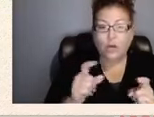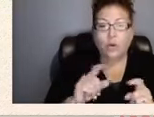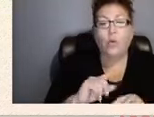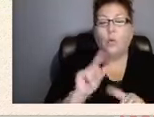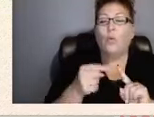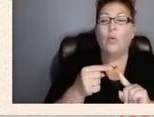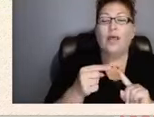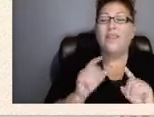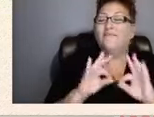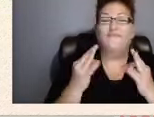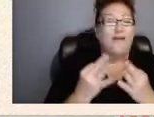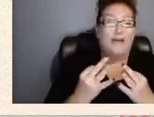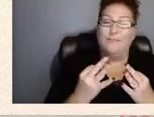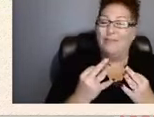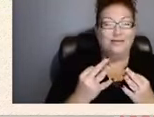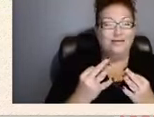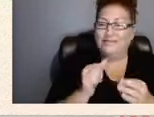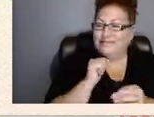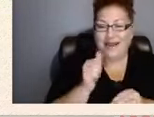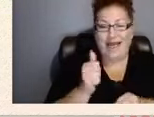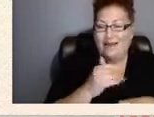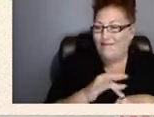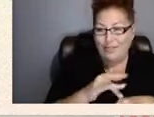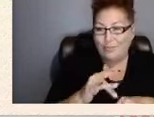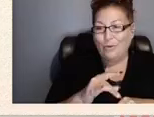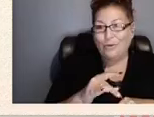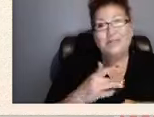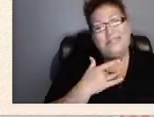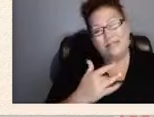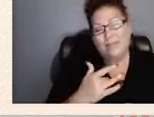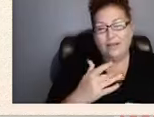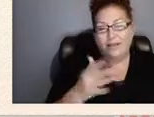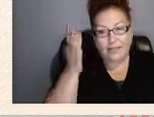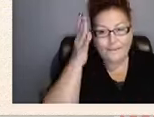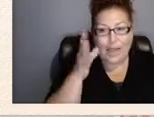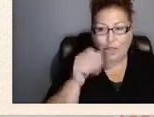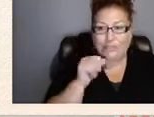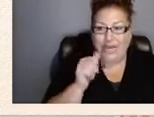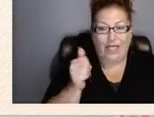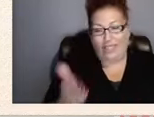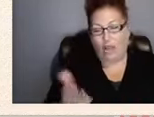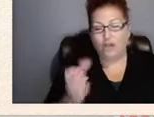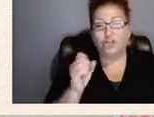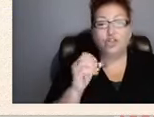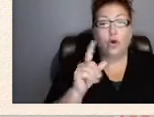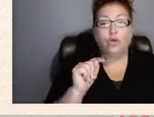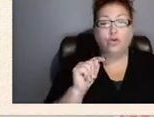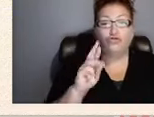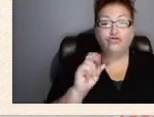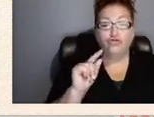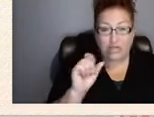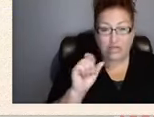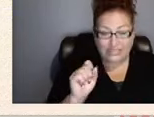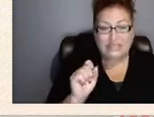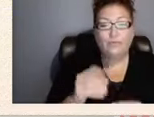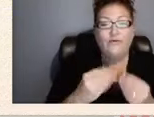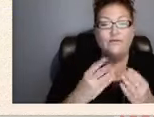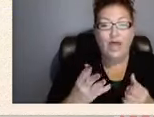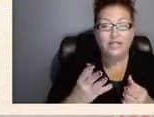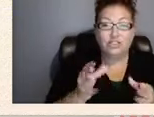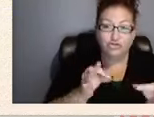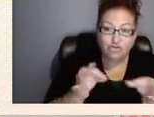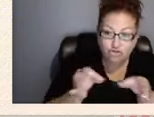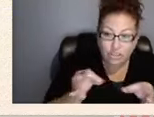family, particularly the parent, is no longer available. So the trust actually provides instructions as to how